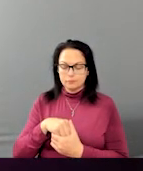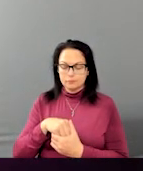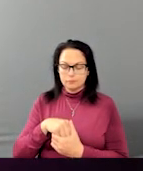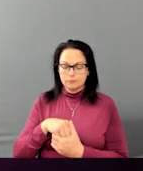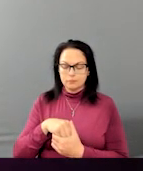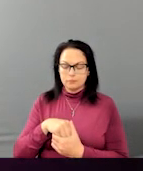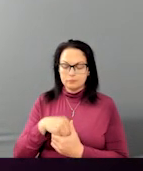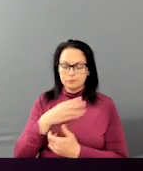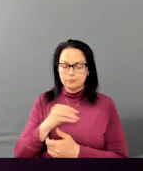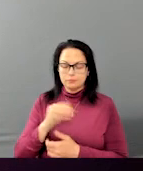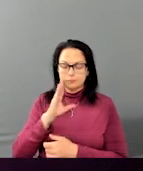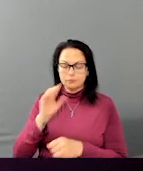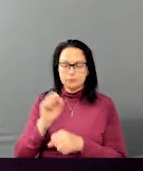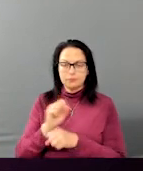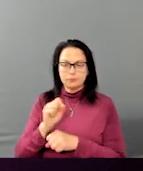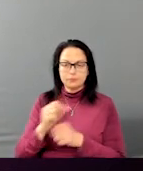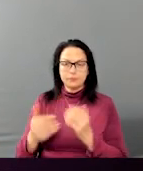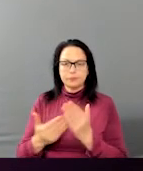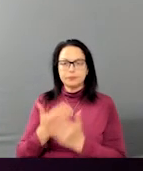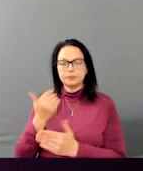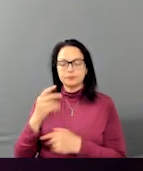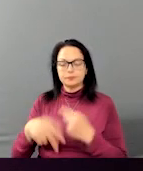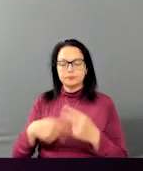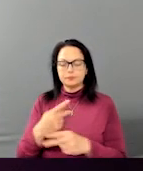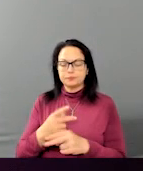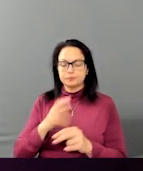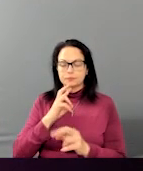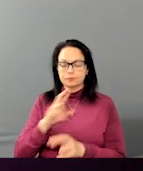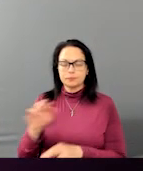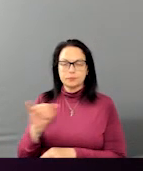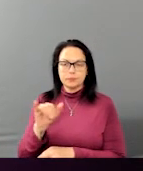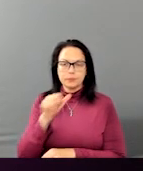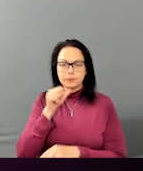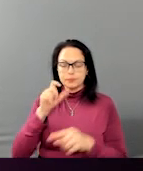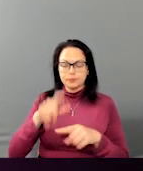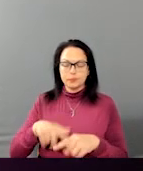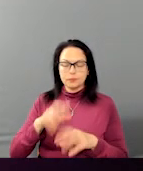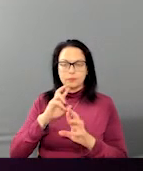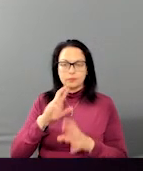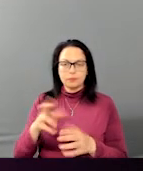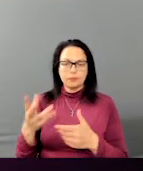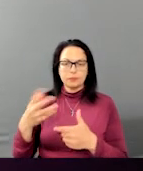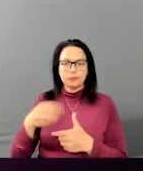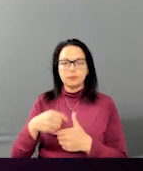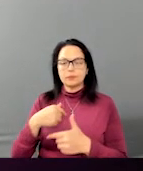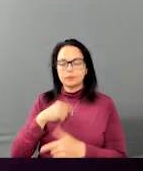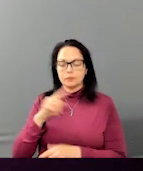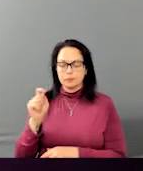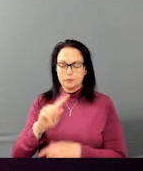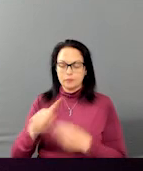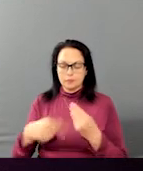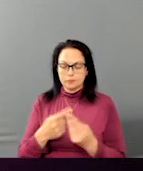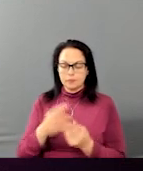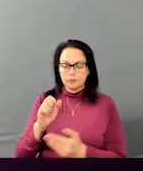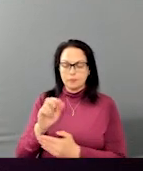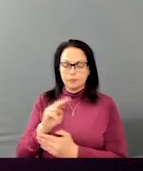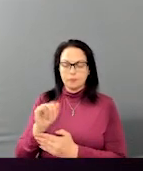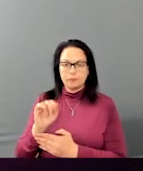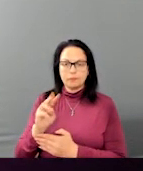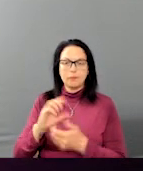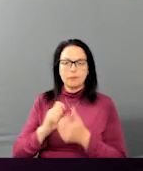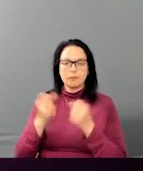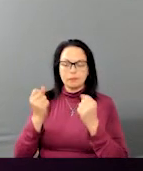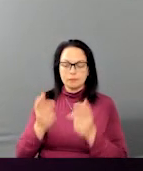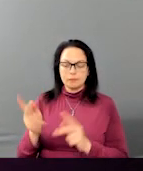versions of React as well because it doesn't rely on any of the React internals. So I asked about Enzyme. How many people are using React